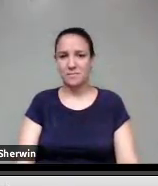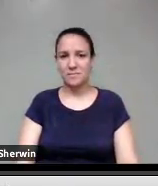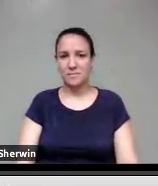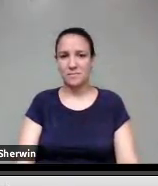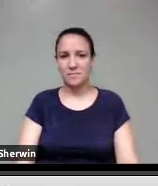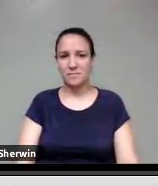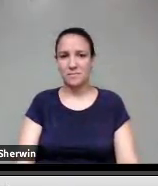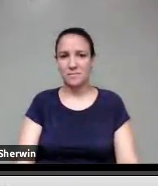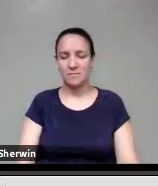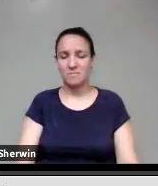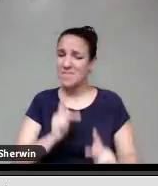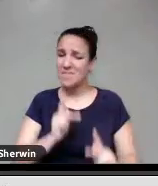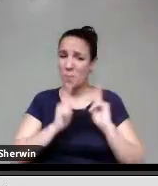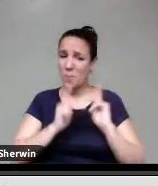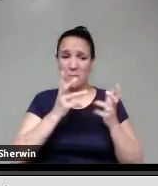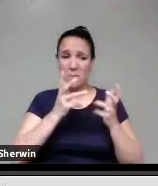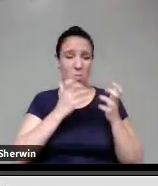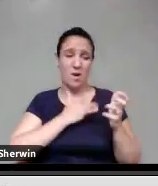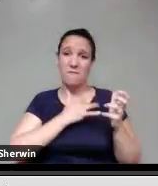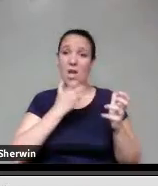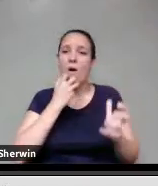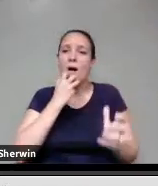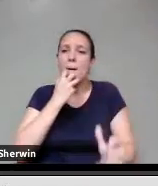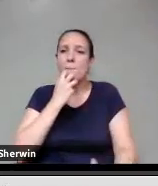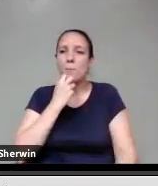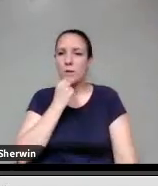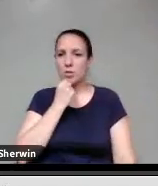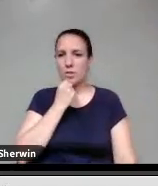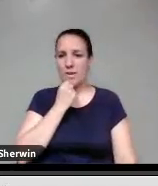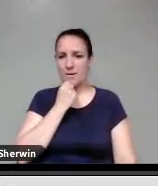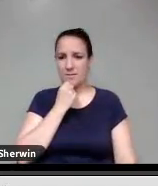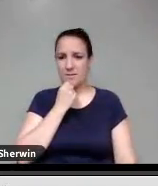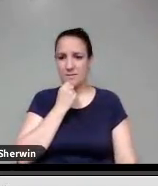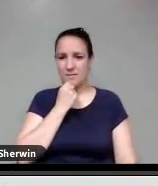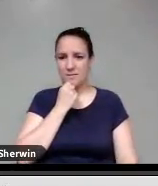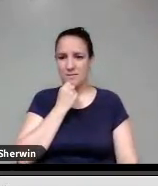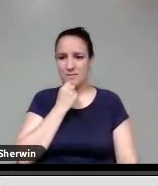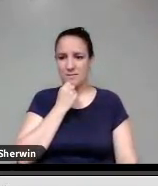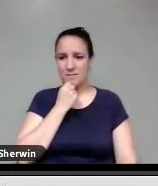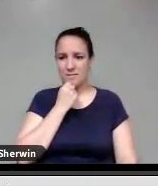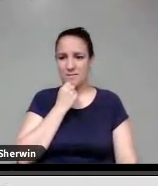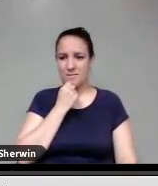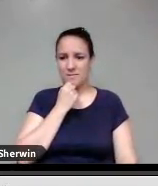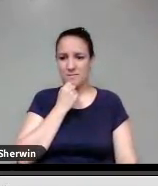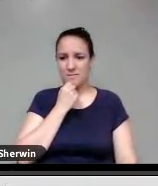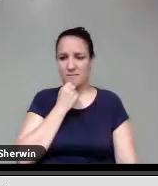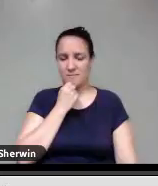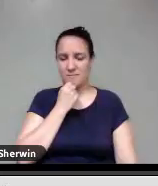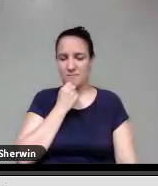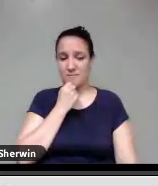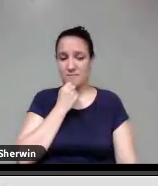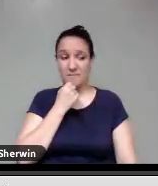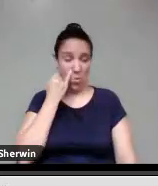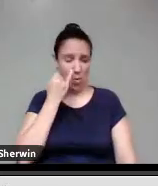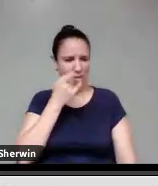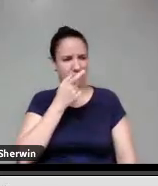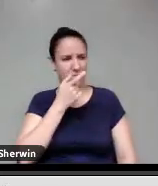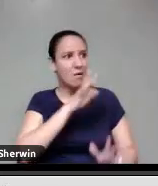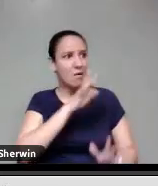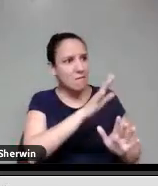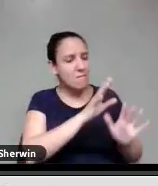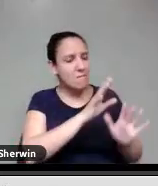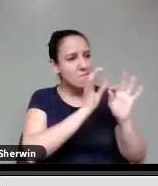feel appreciated. It's one of the biggest needs that the human being has. And when you value their thoughts and their feelings,